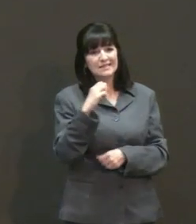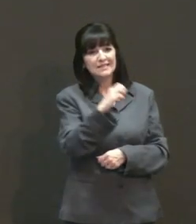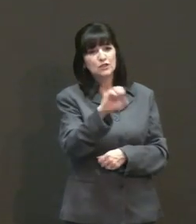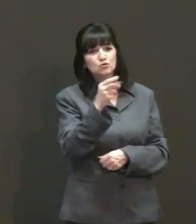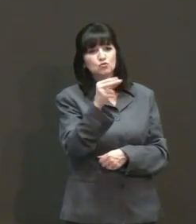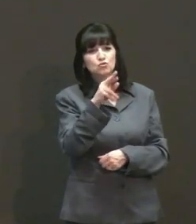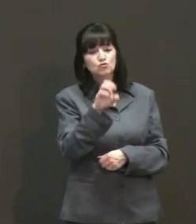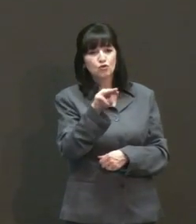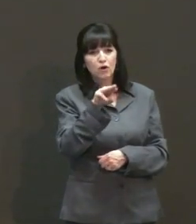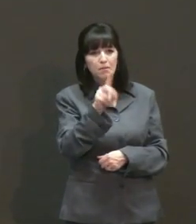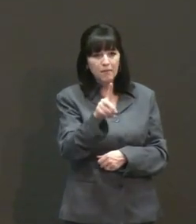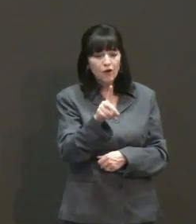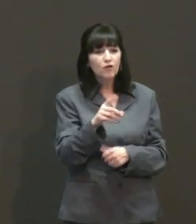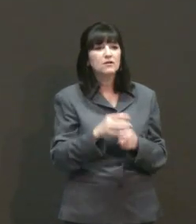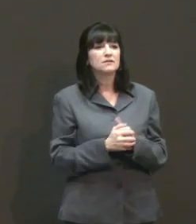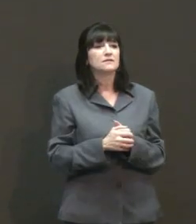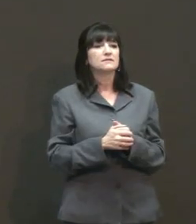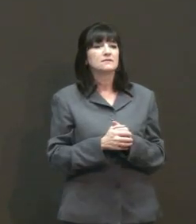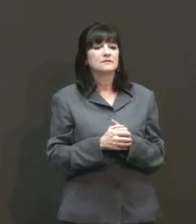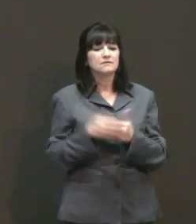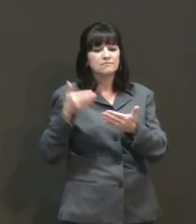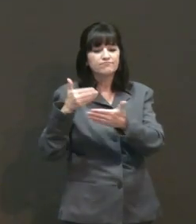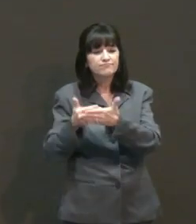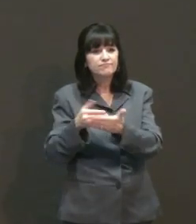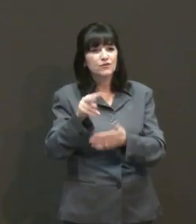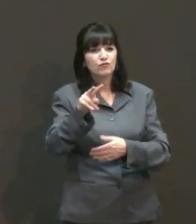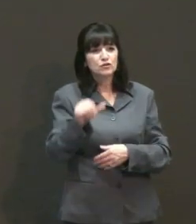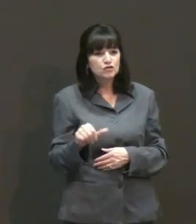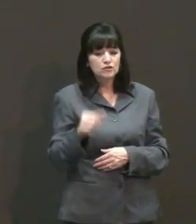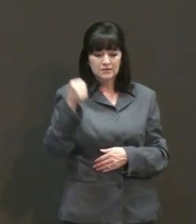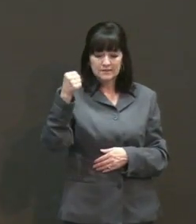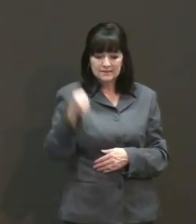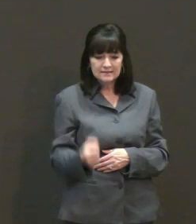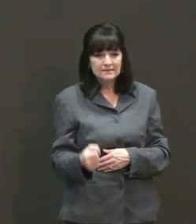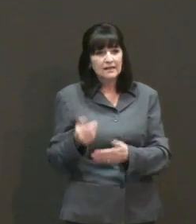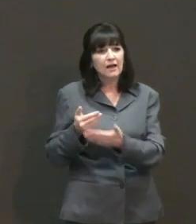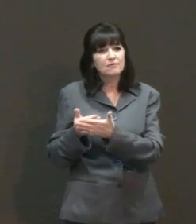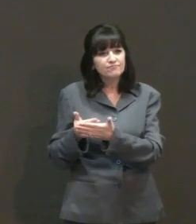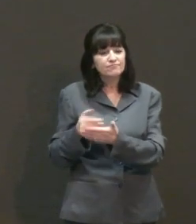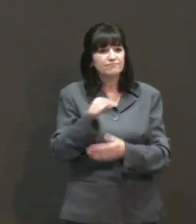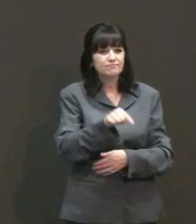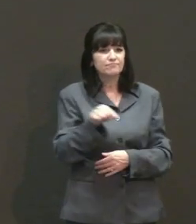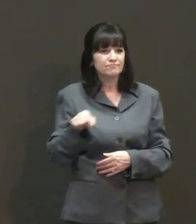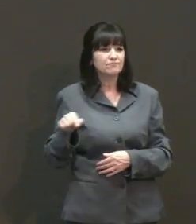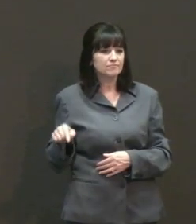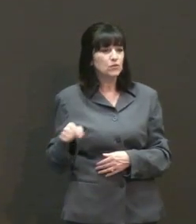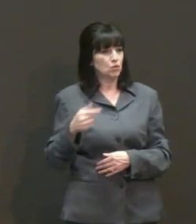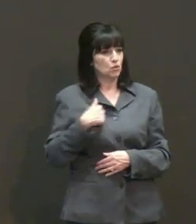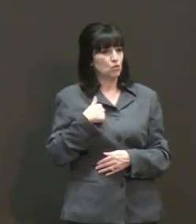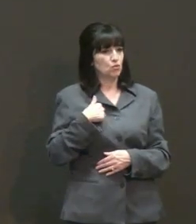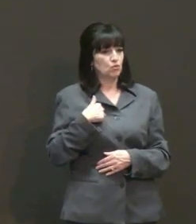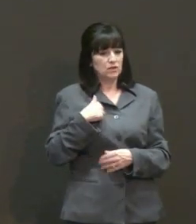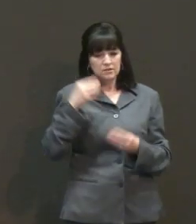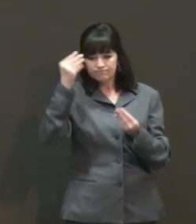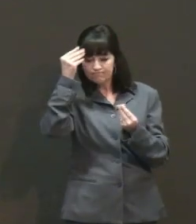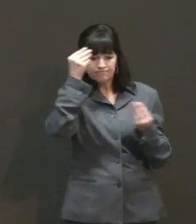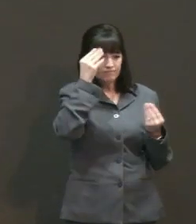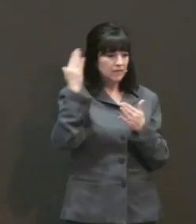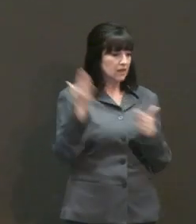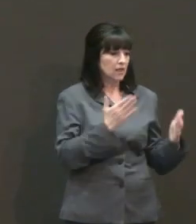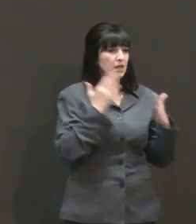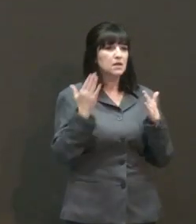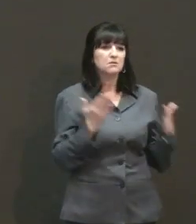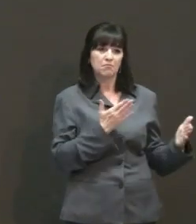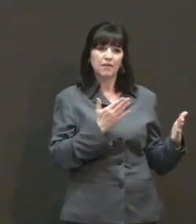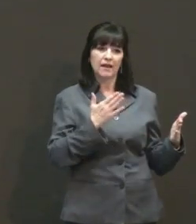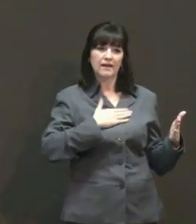Delaware in the southern part of our state, and we're making decisions based on the relationships with our neighbors.